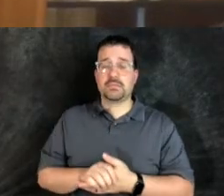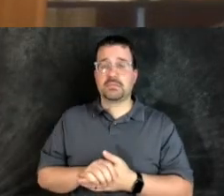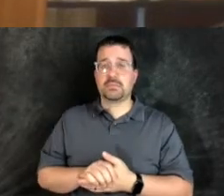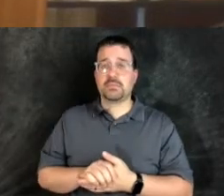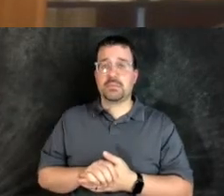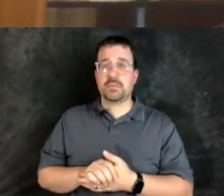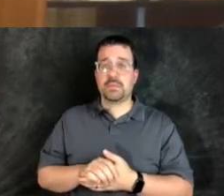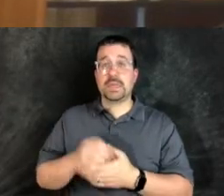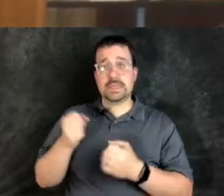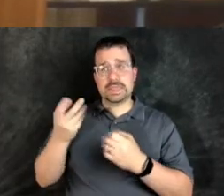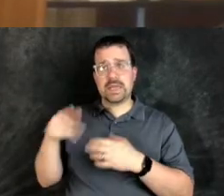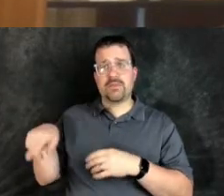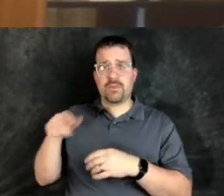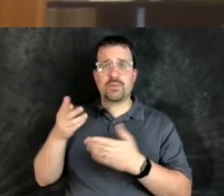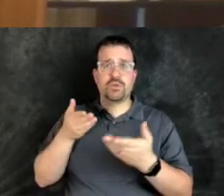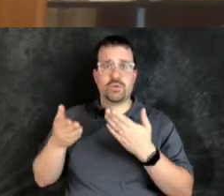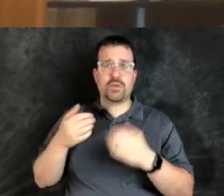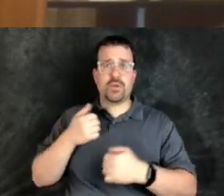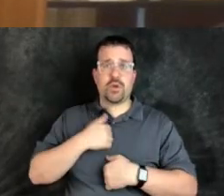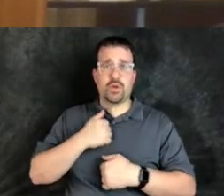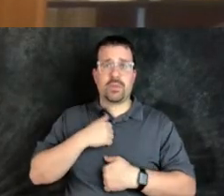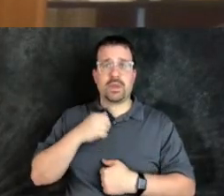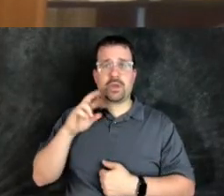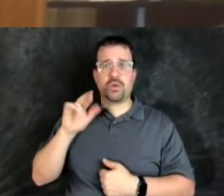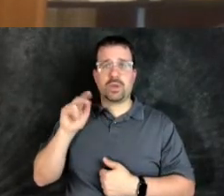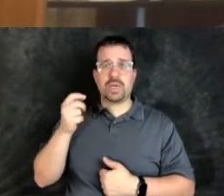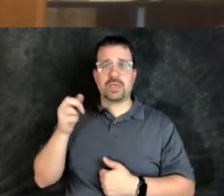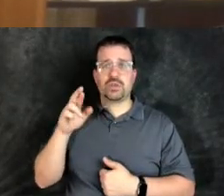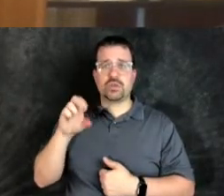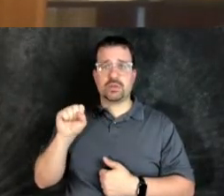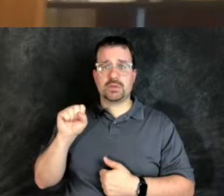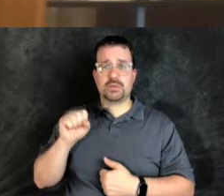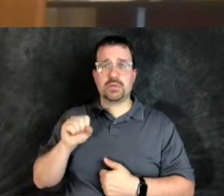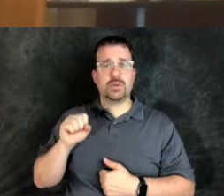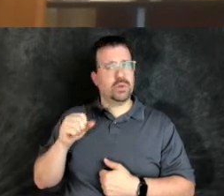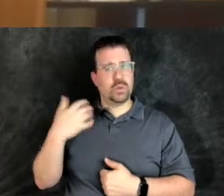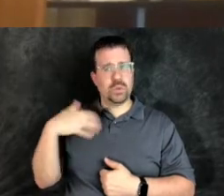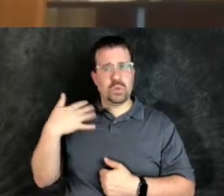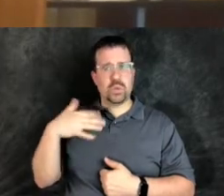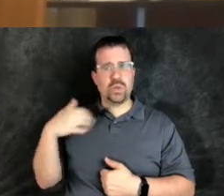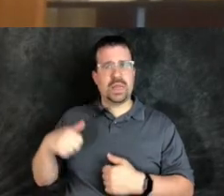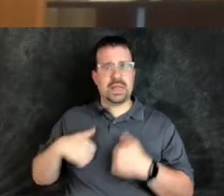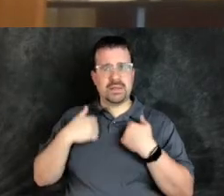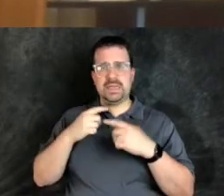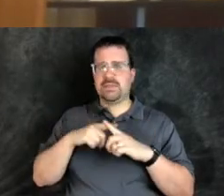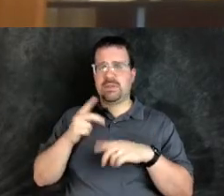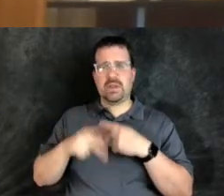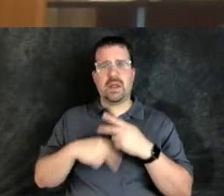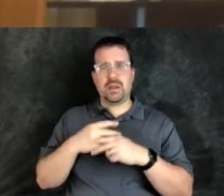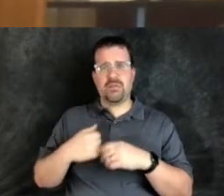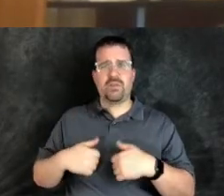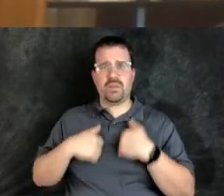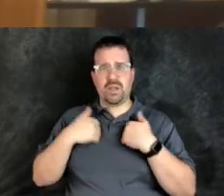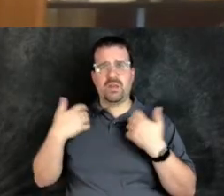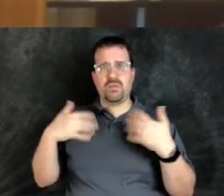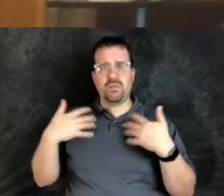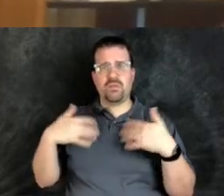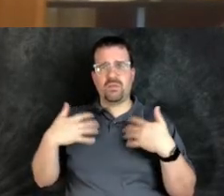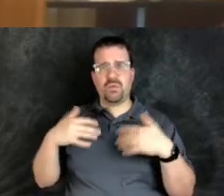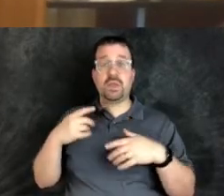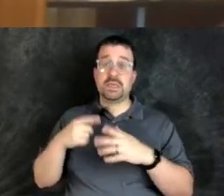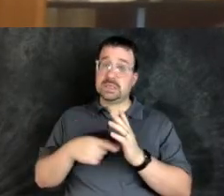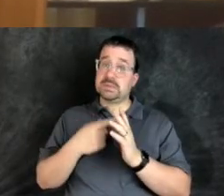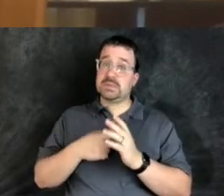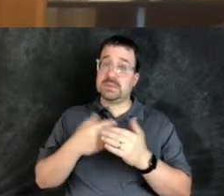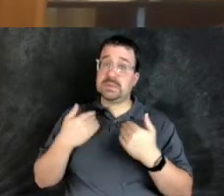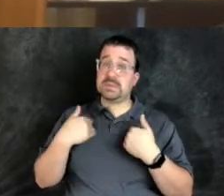served as Army Rangers. And man, I tell you, they lived a different kind of life. And sometimes they